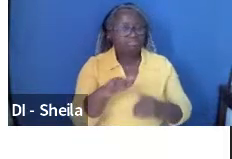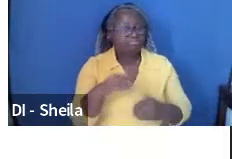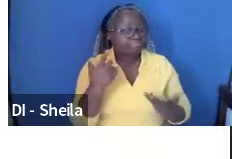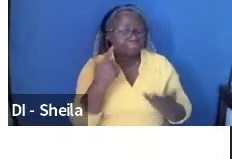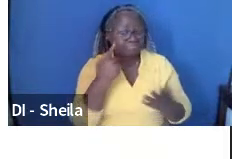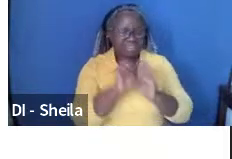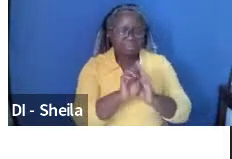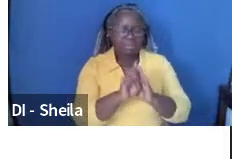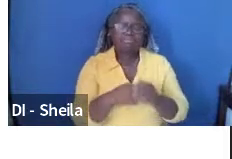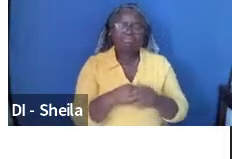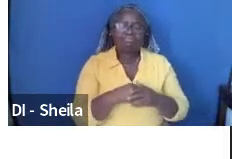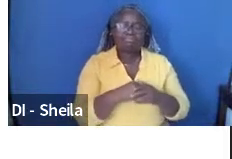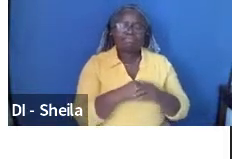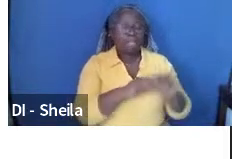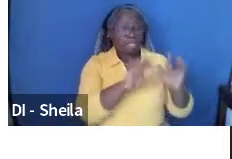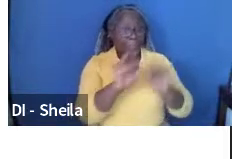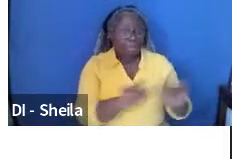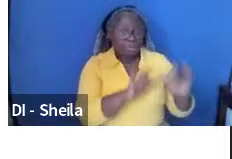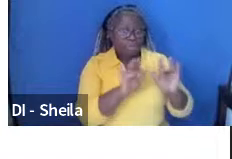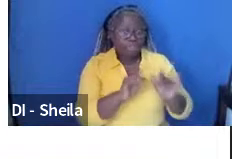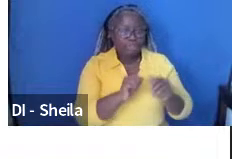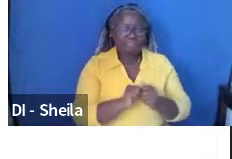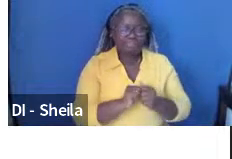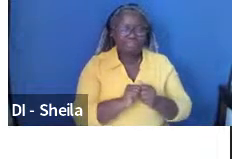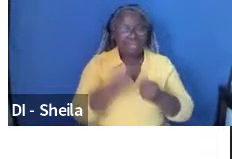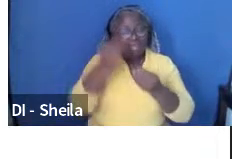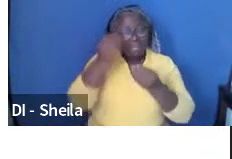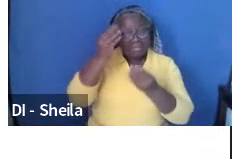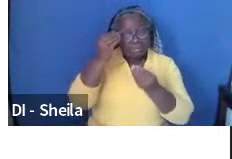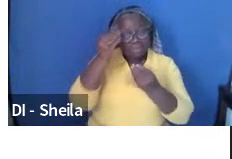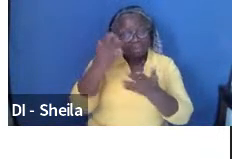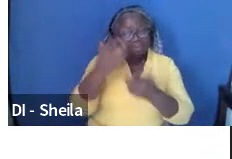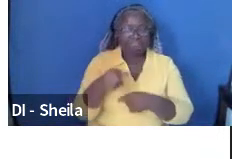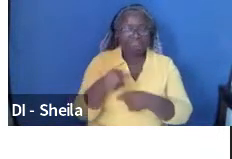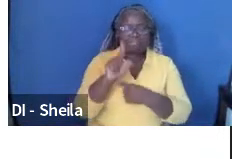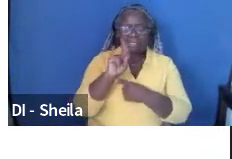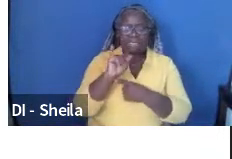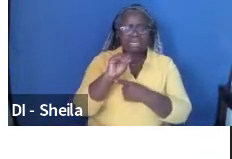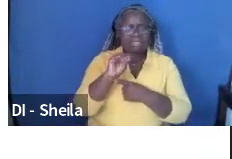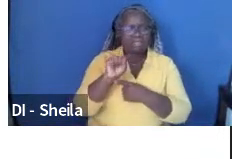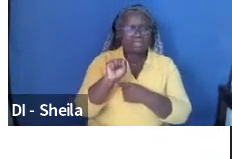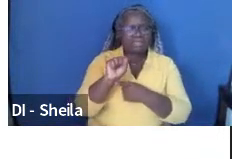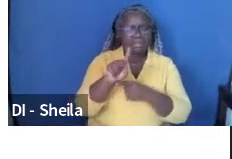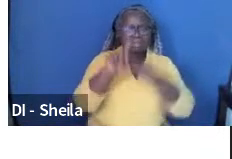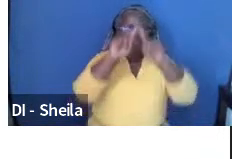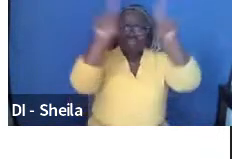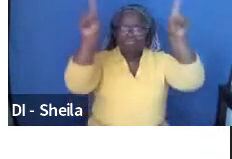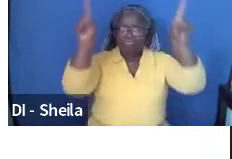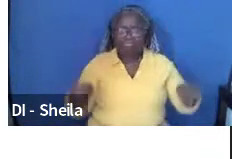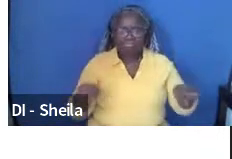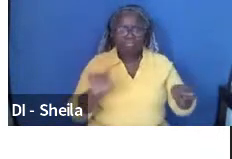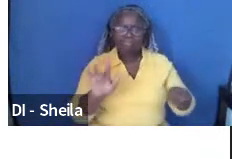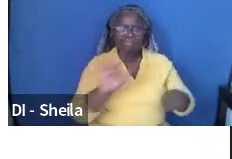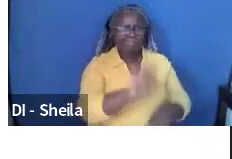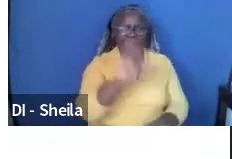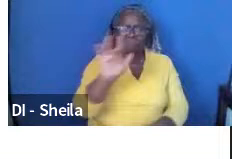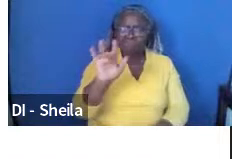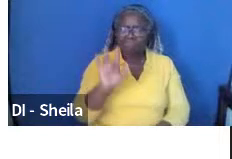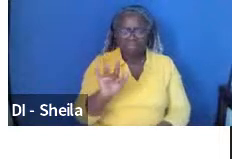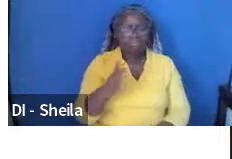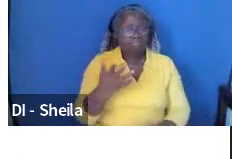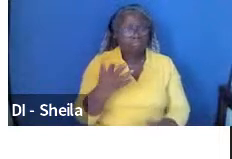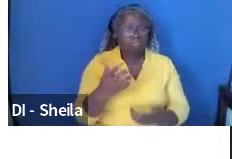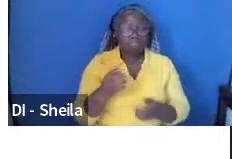information kiosks and transaction machines, multifunction office machines, software,